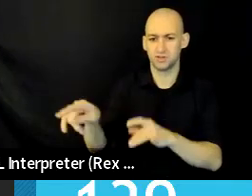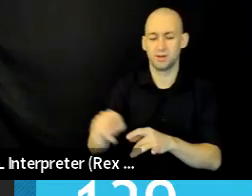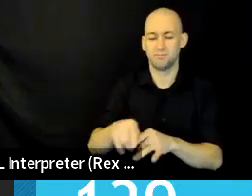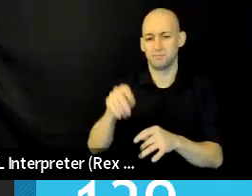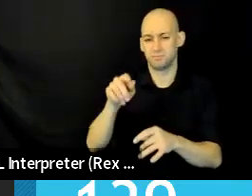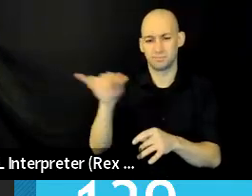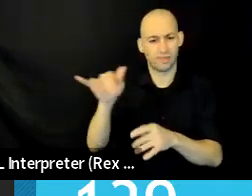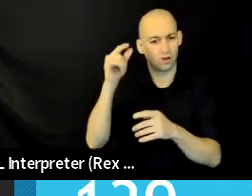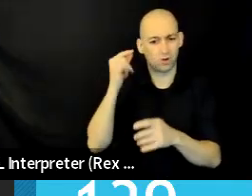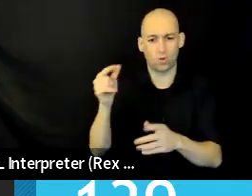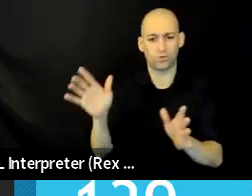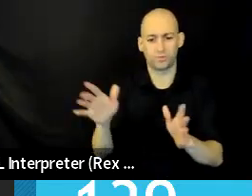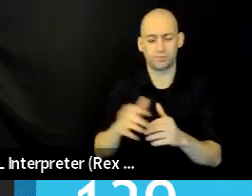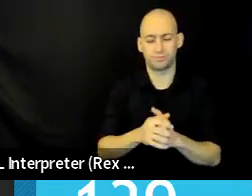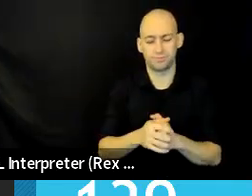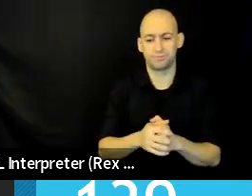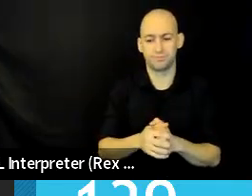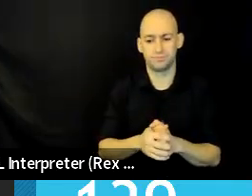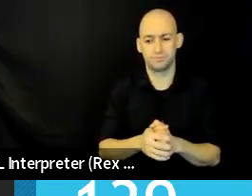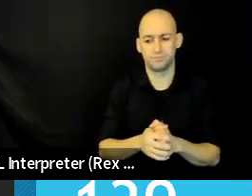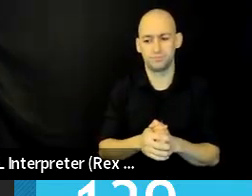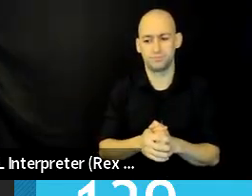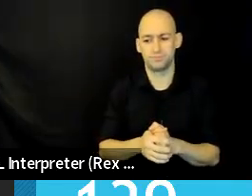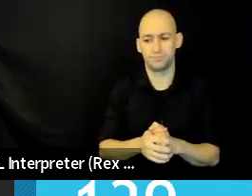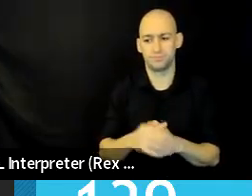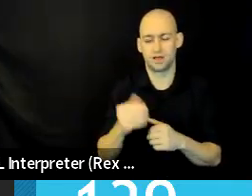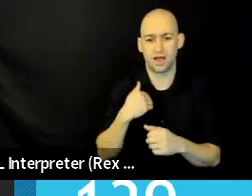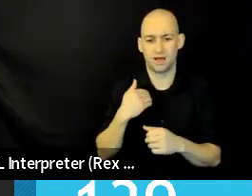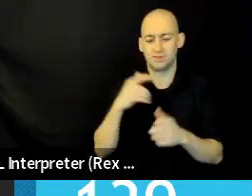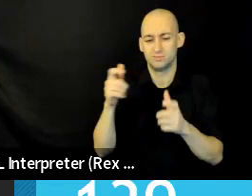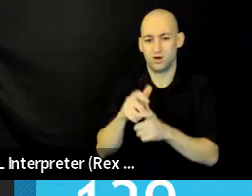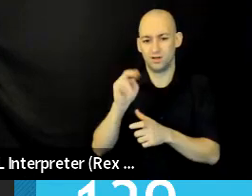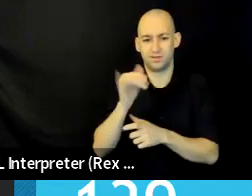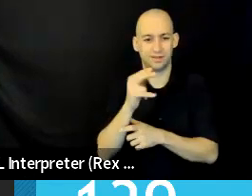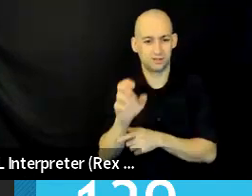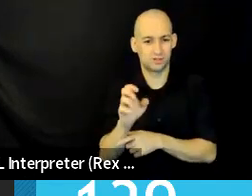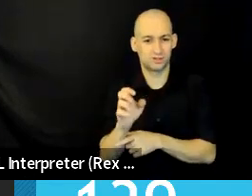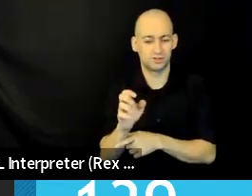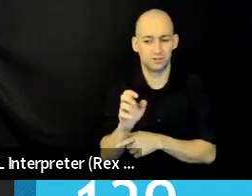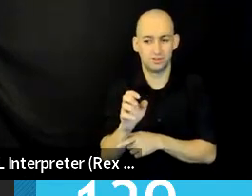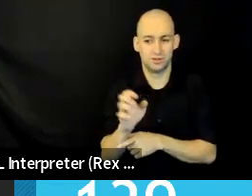Paso Truck Stop, because we have this little niche in